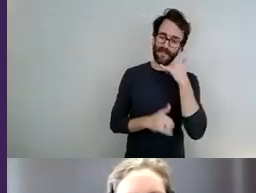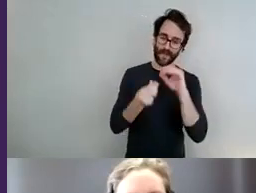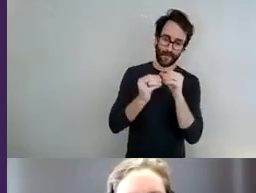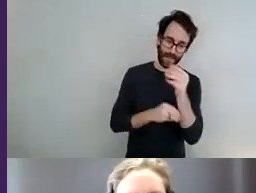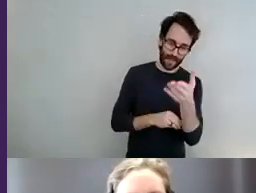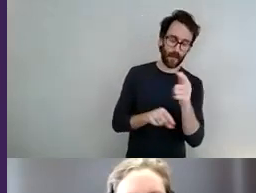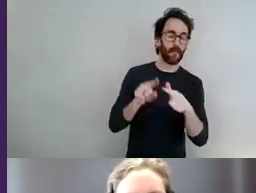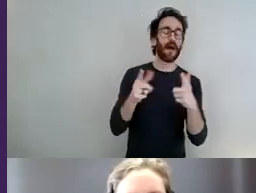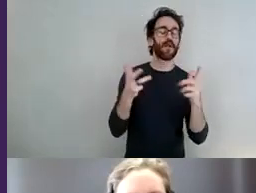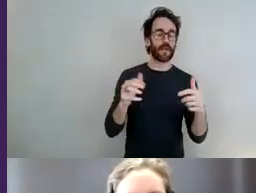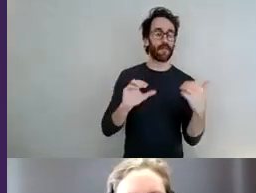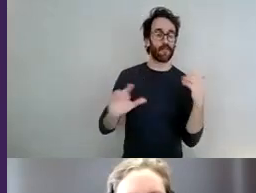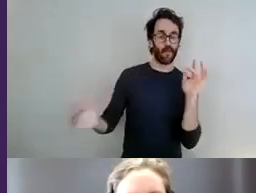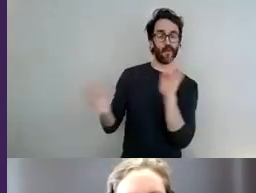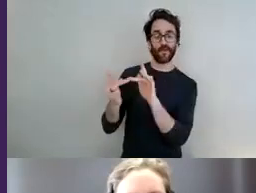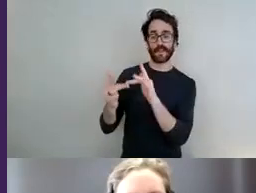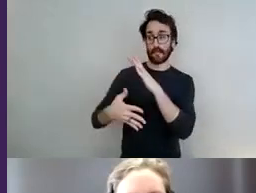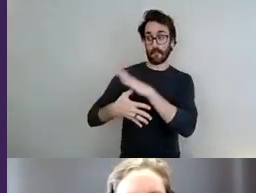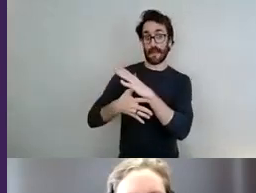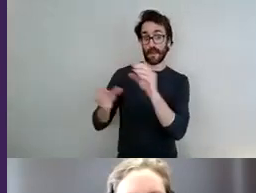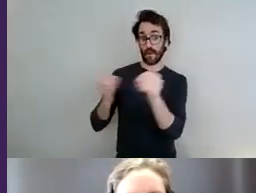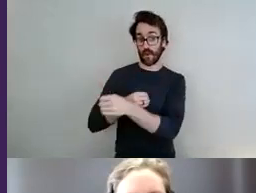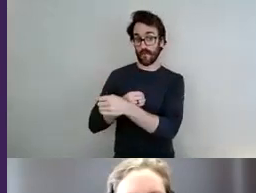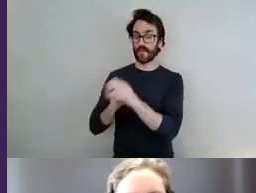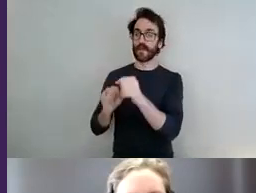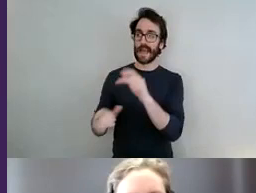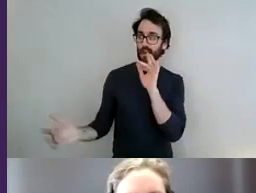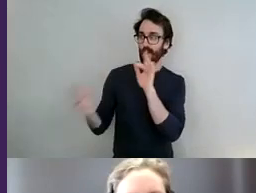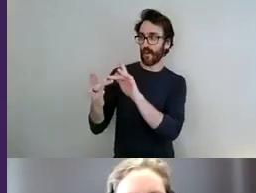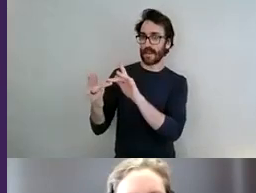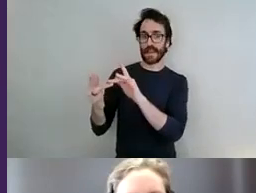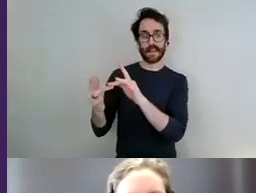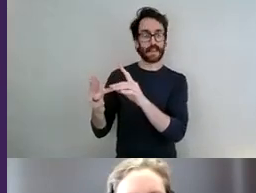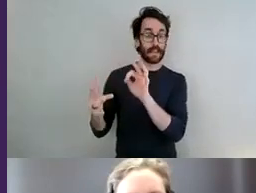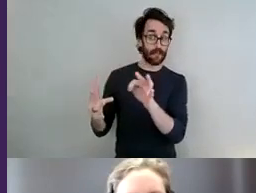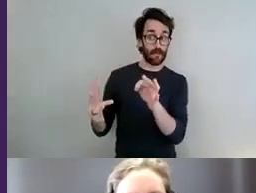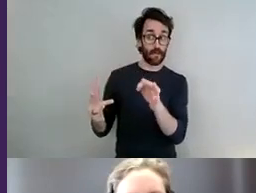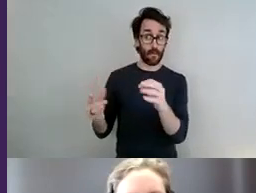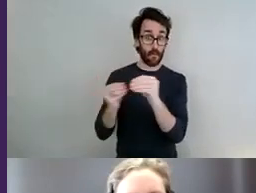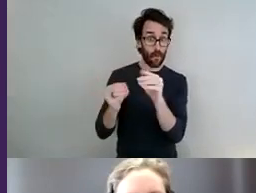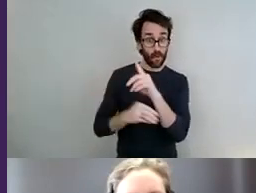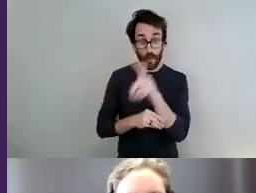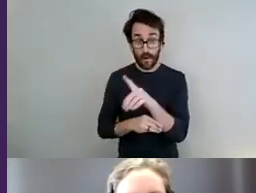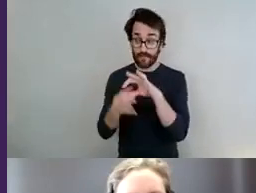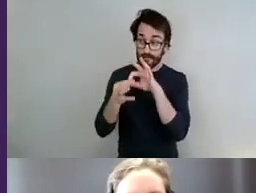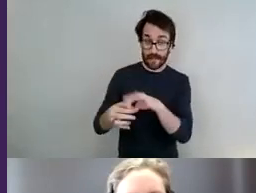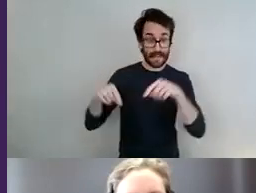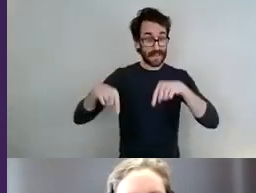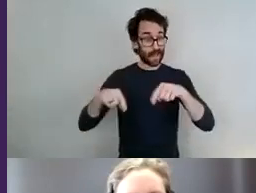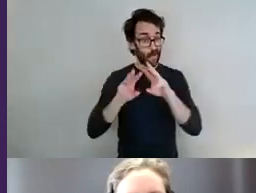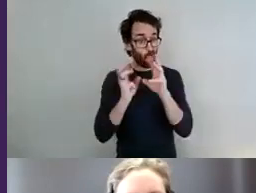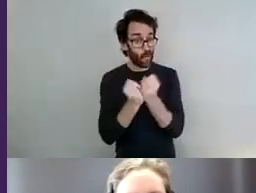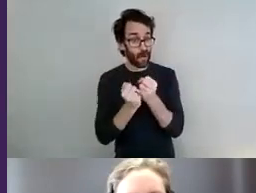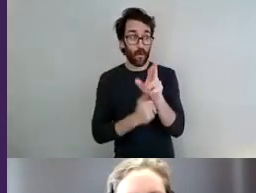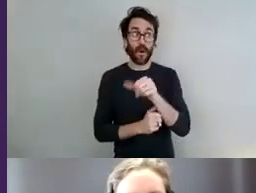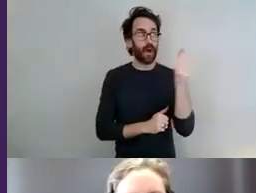main office and you can get a hold of us if you have any further research or any further questions about today's session or